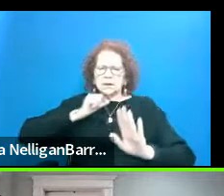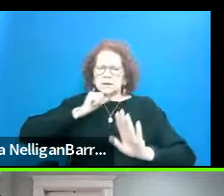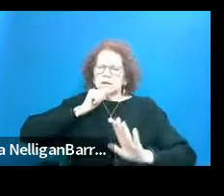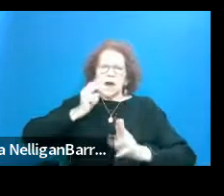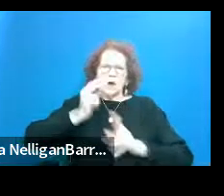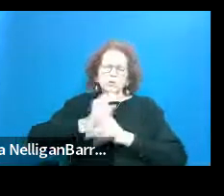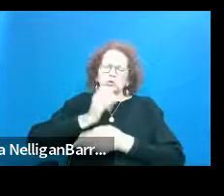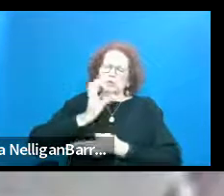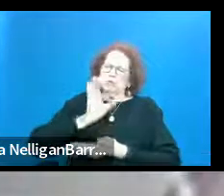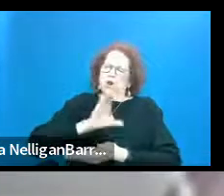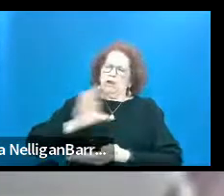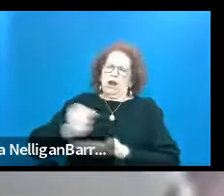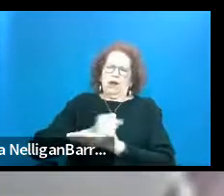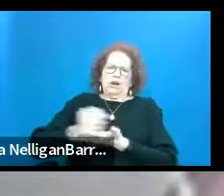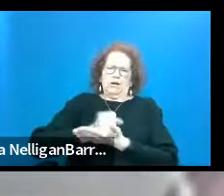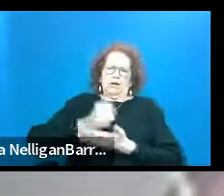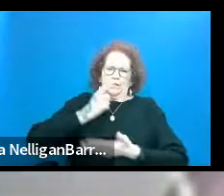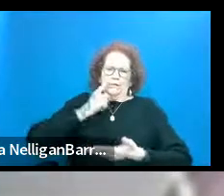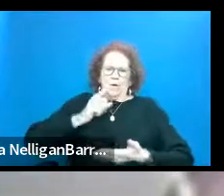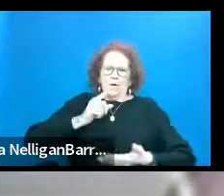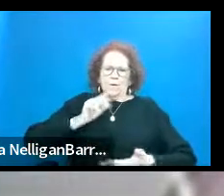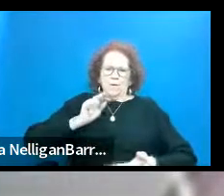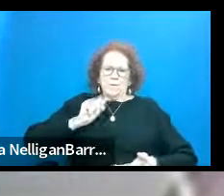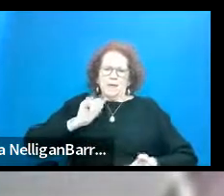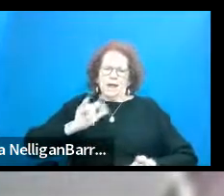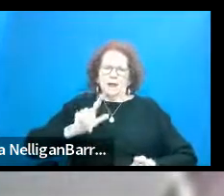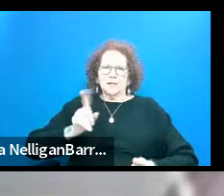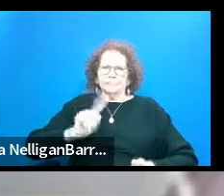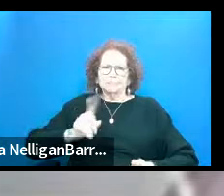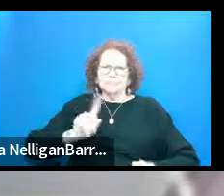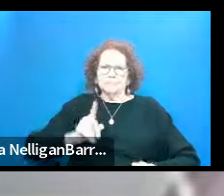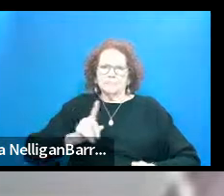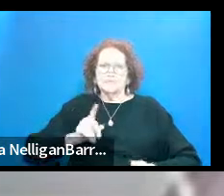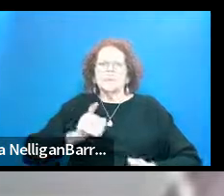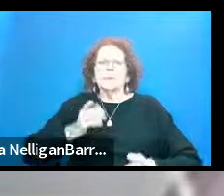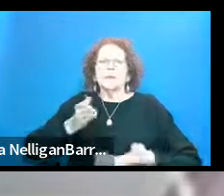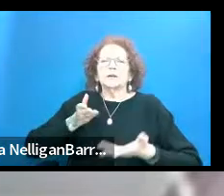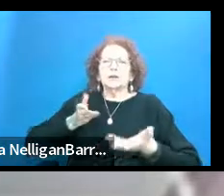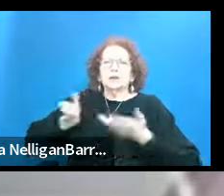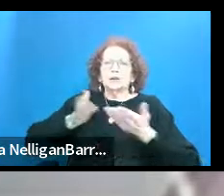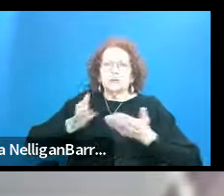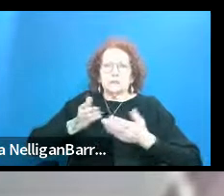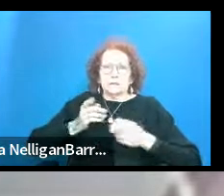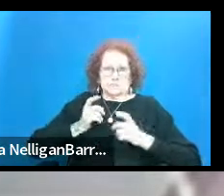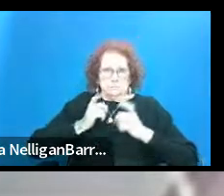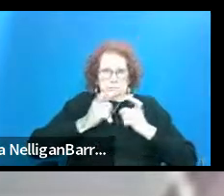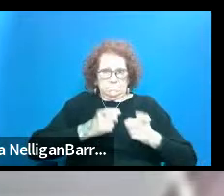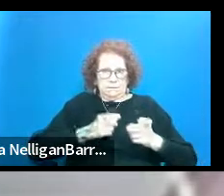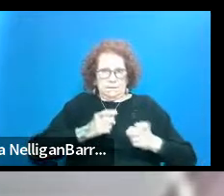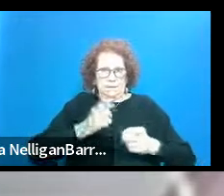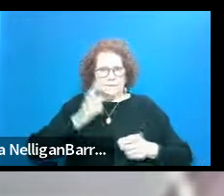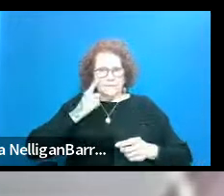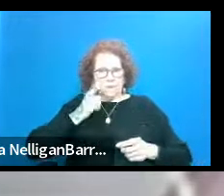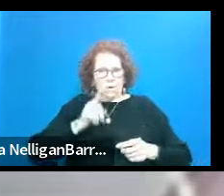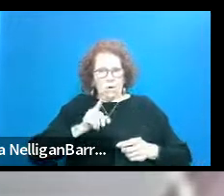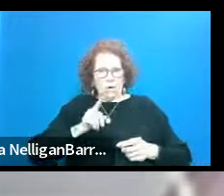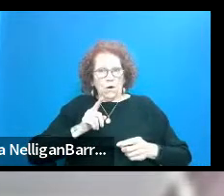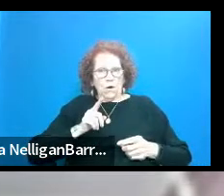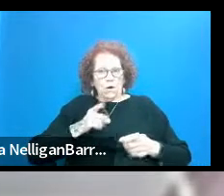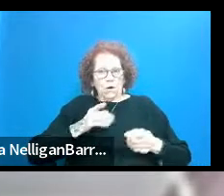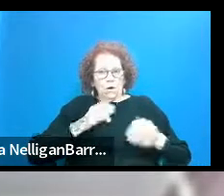matters for credit card services and pass on the savings to the constituents. So we will be at the rate of